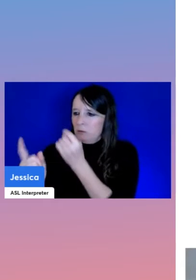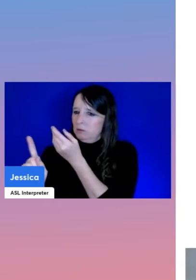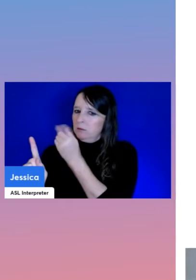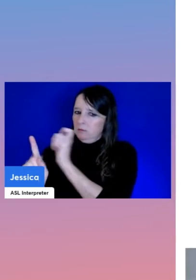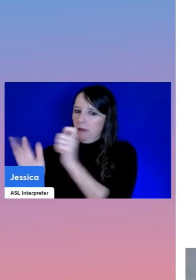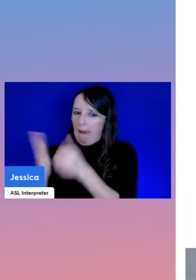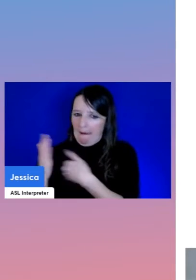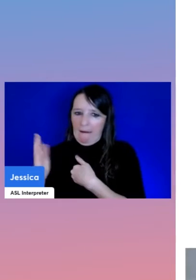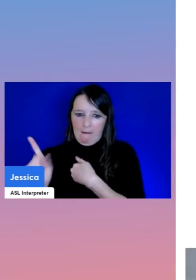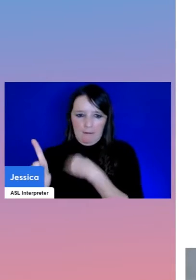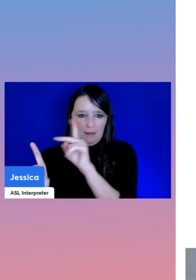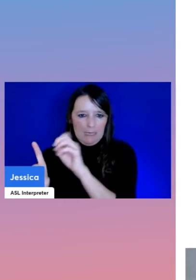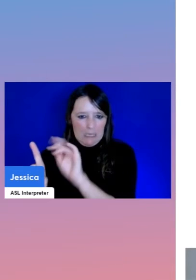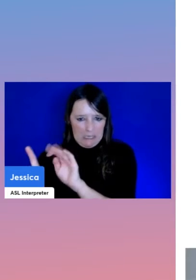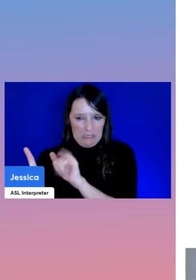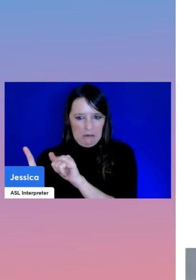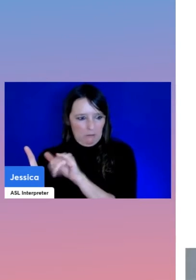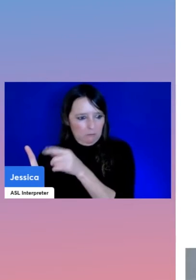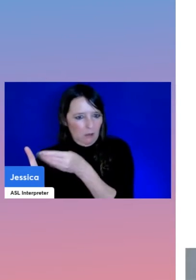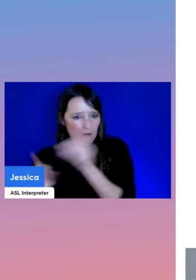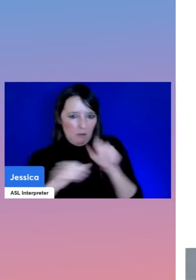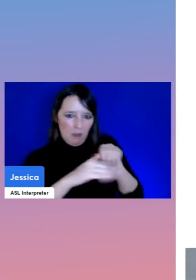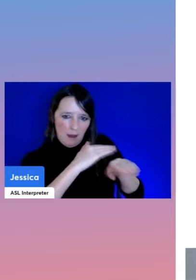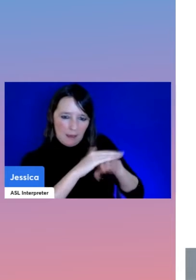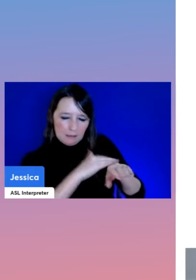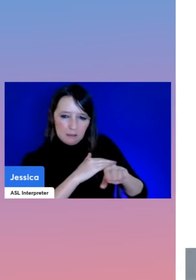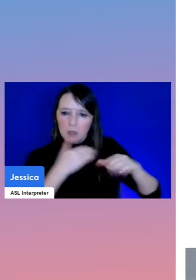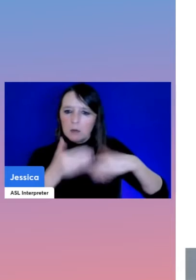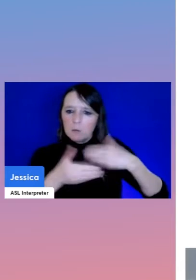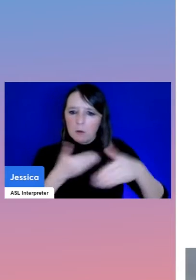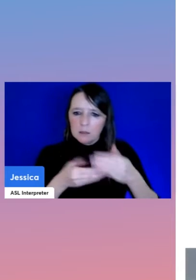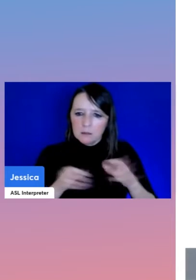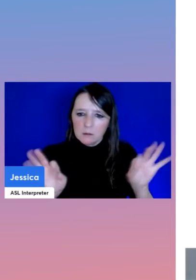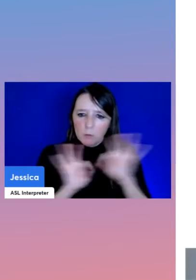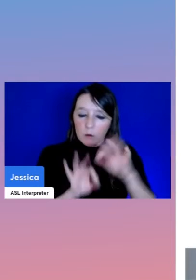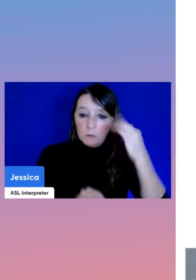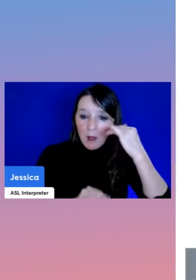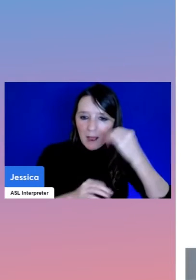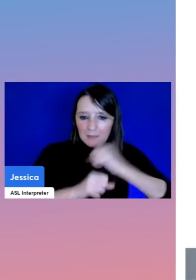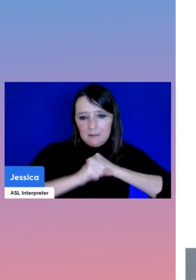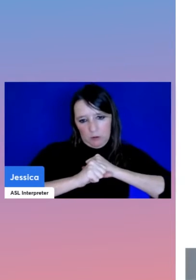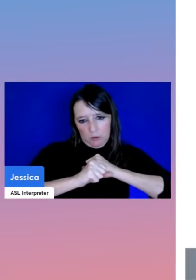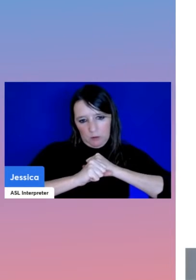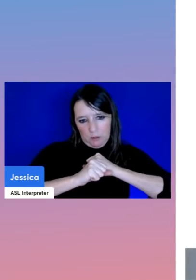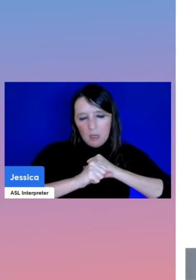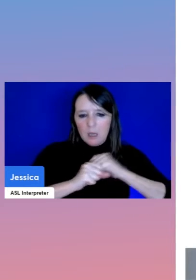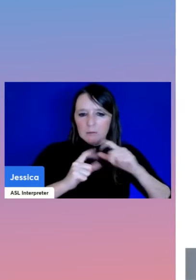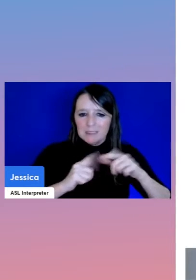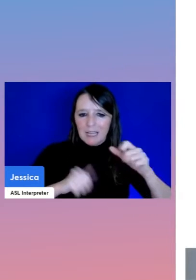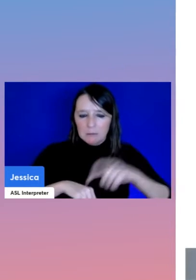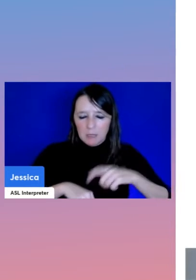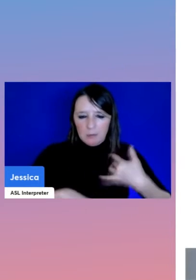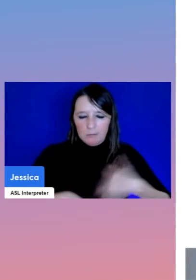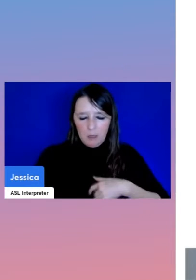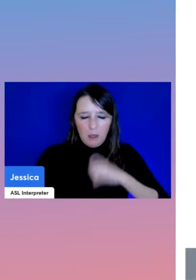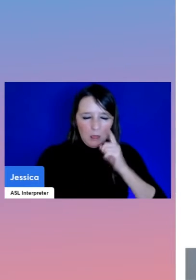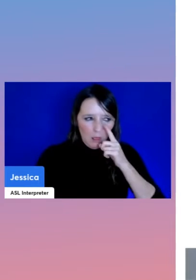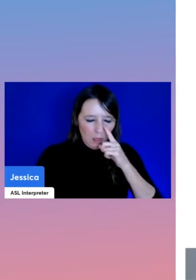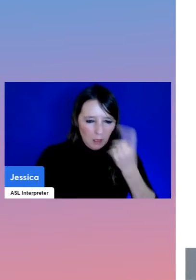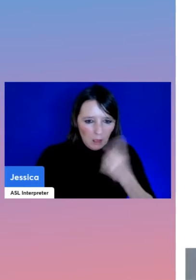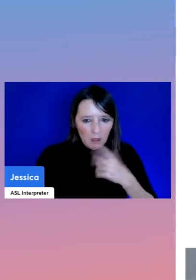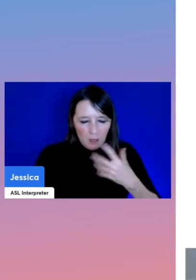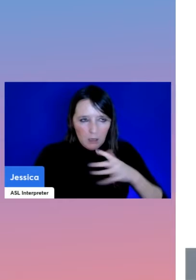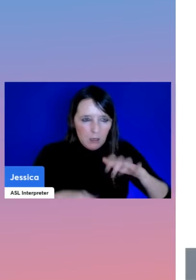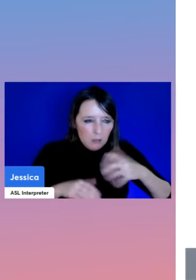access its contents. This process is important for security, but can be cumbersome, especially in